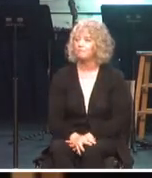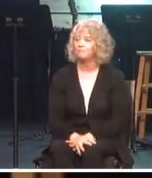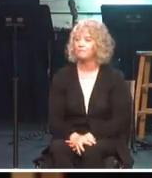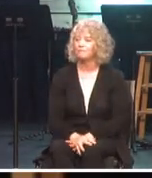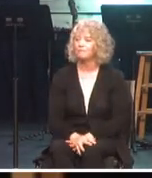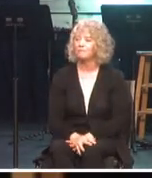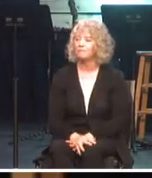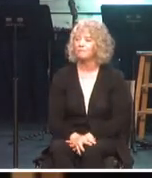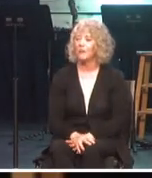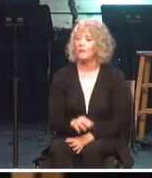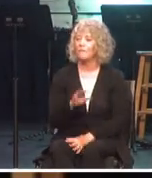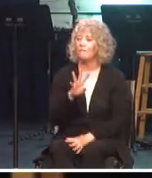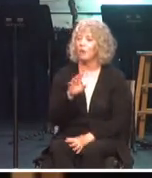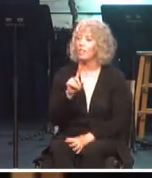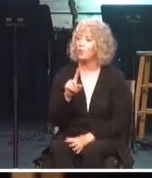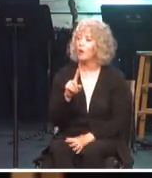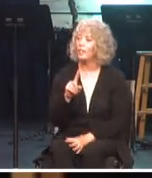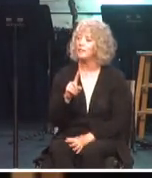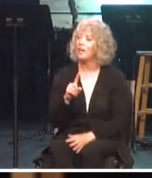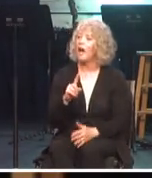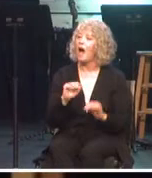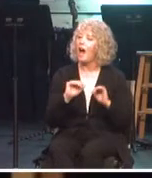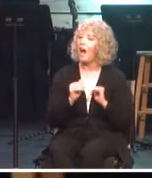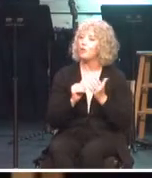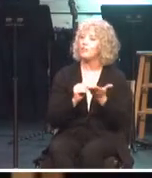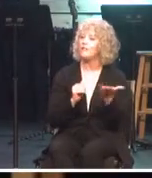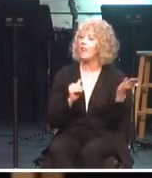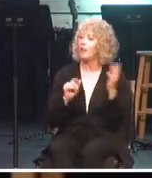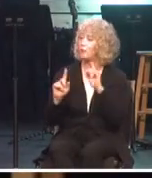Back to verse 41. What is their response?